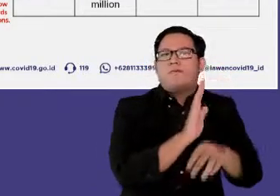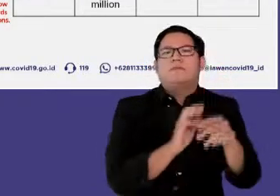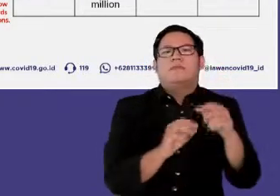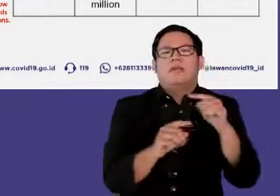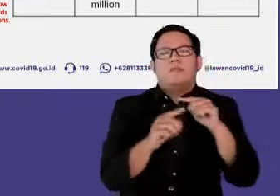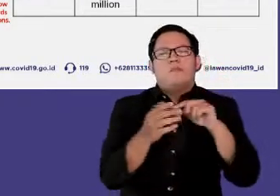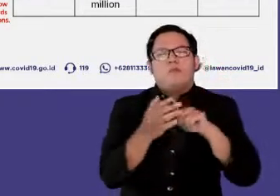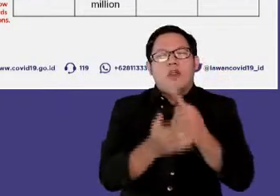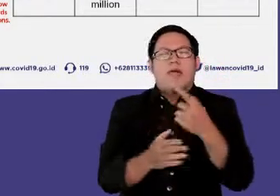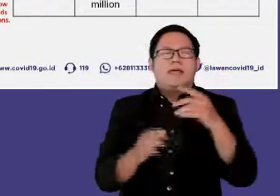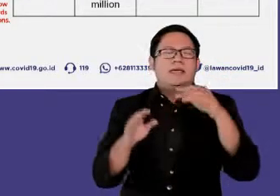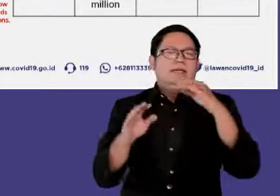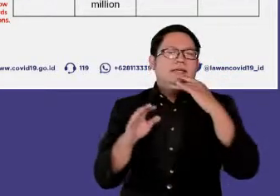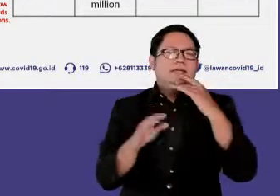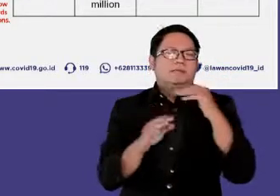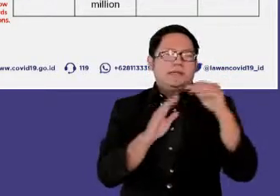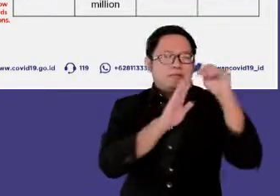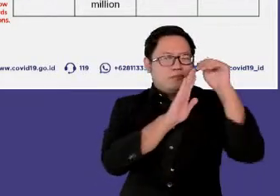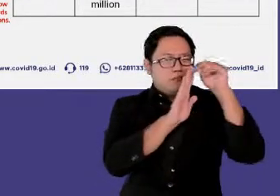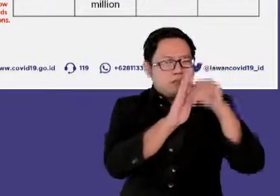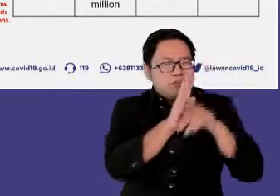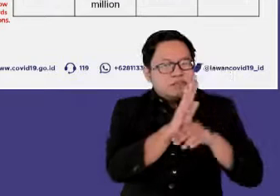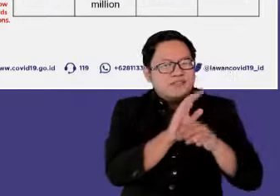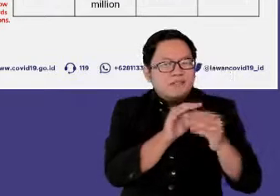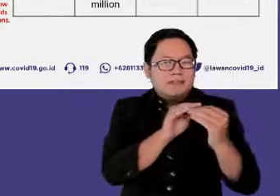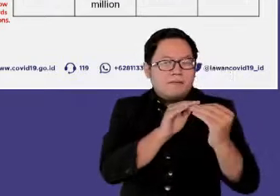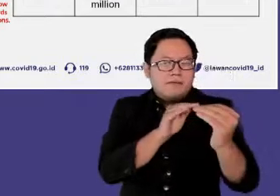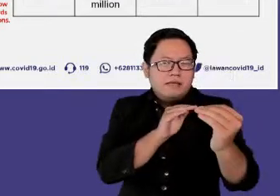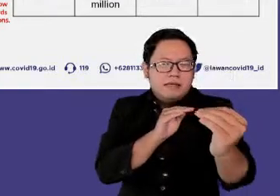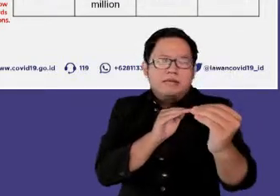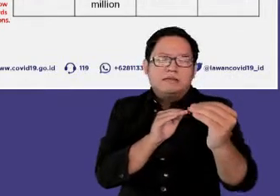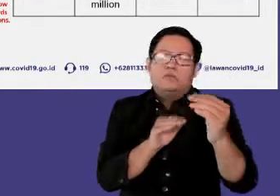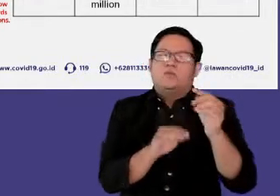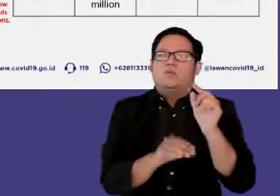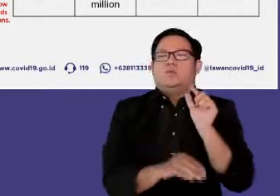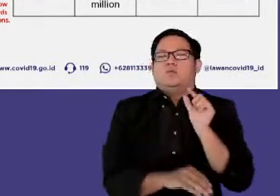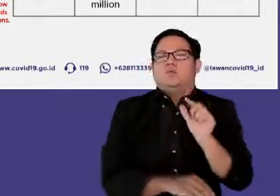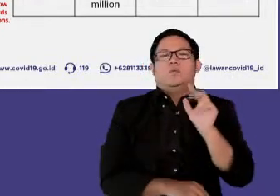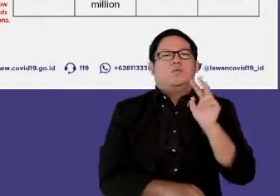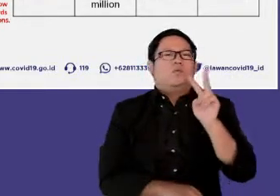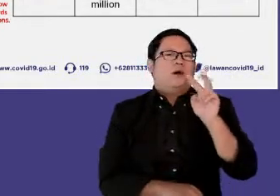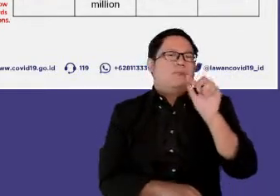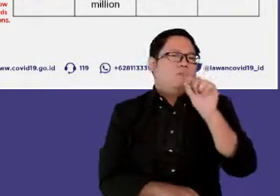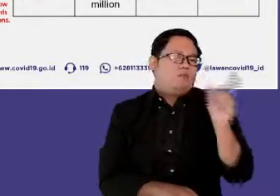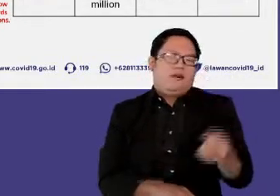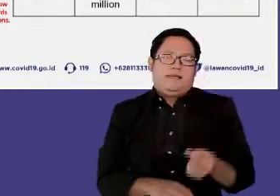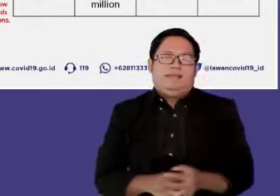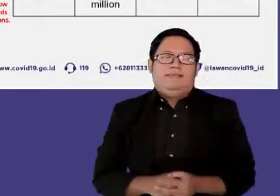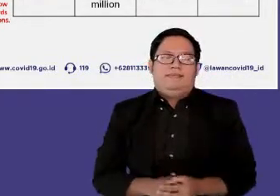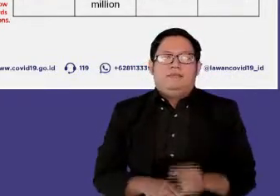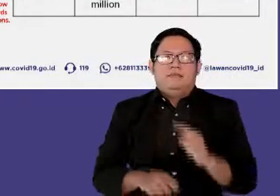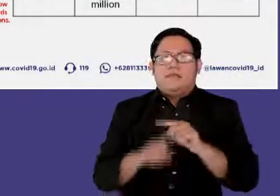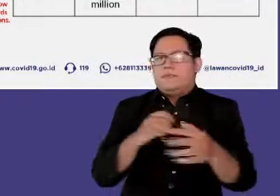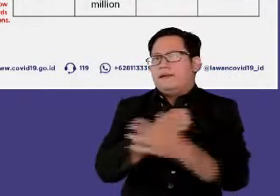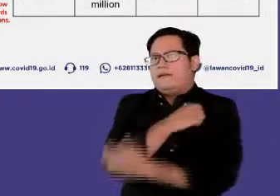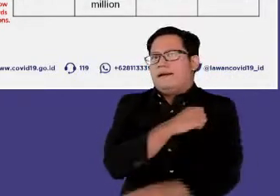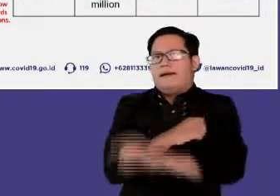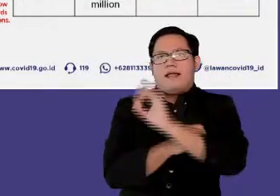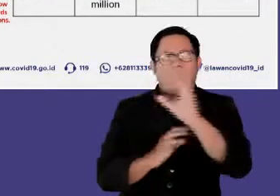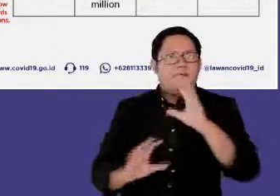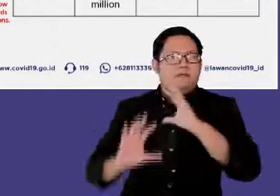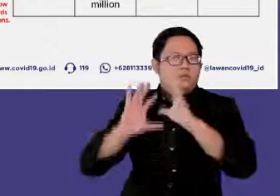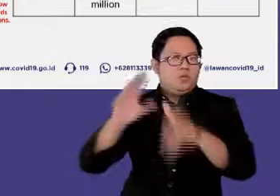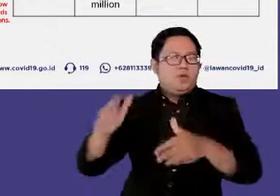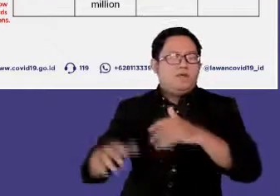flat curve for 2.5 consecutive months, while other countries across the world experience